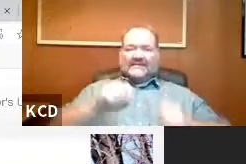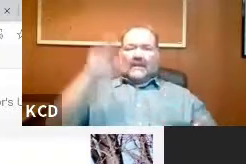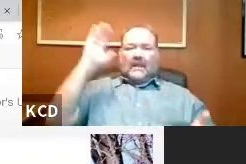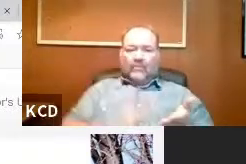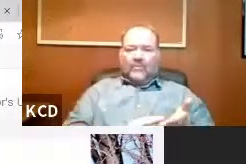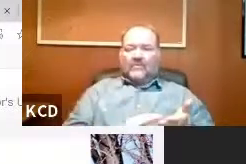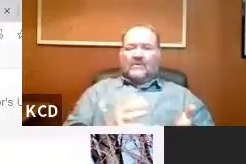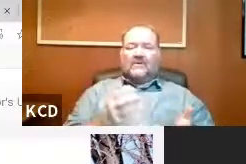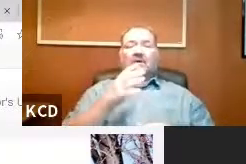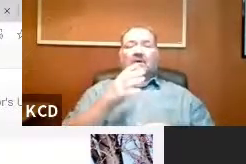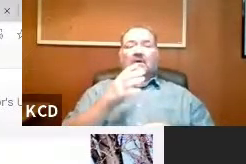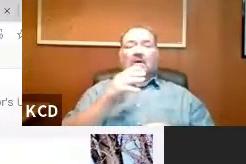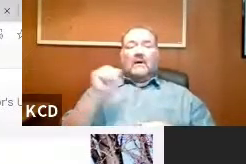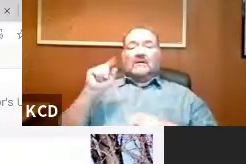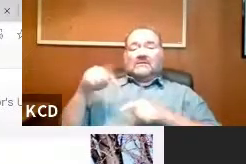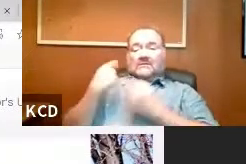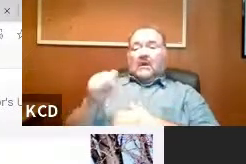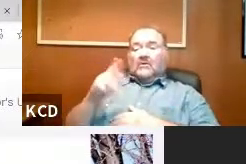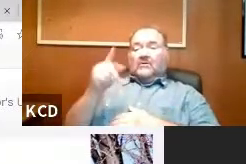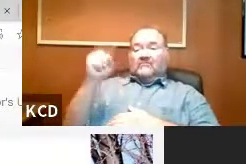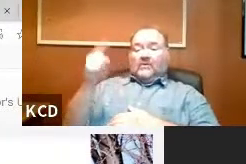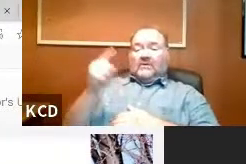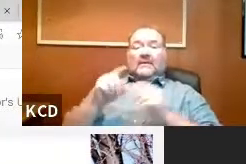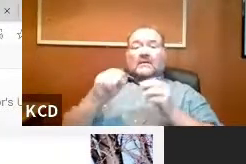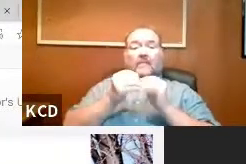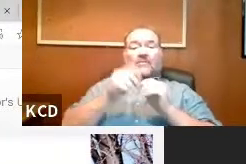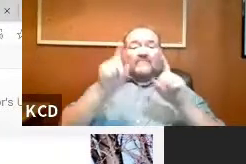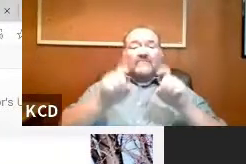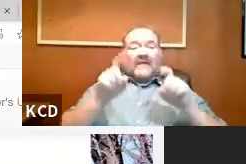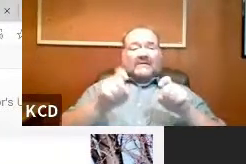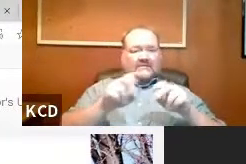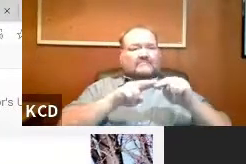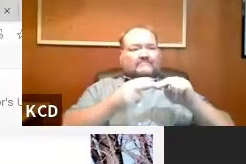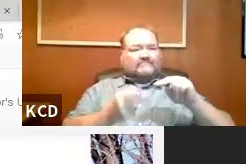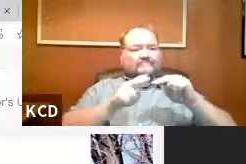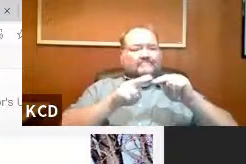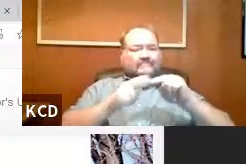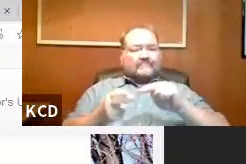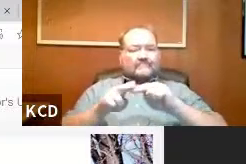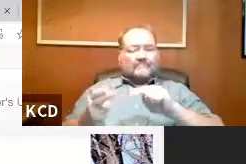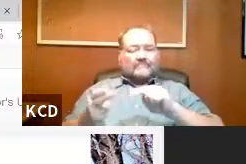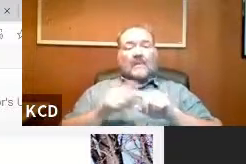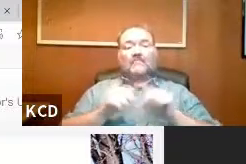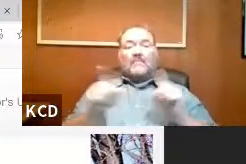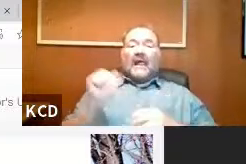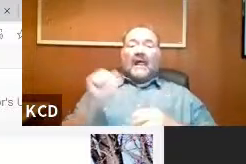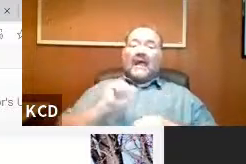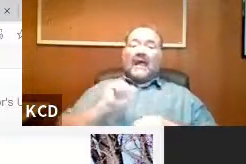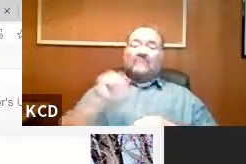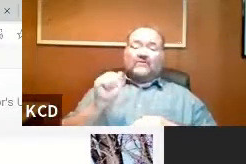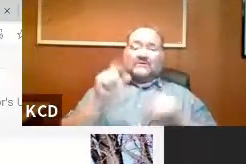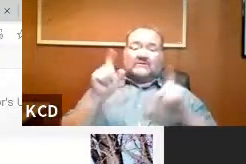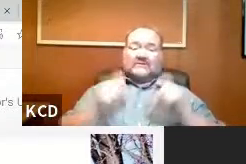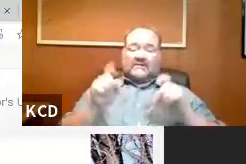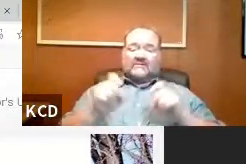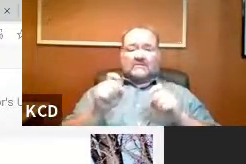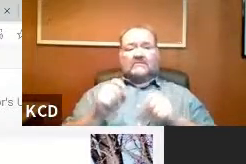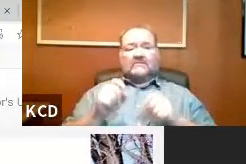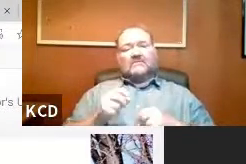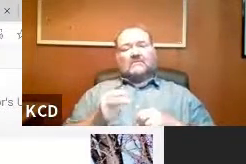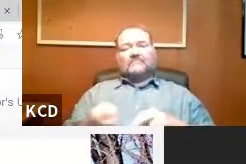since August 1st, the number of tests conducted has continued to decrease. But the average testing volume has remained above about the